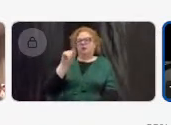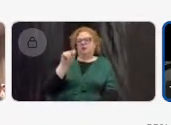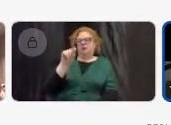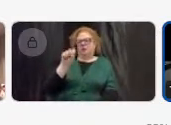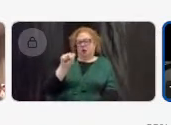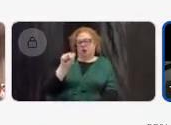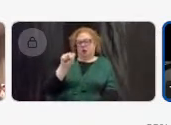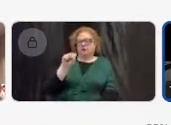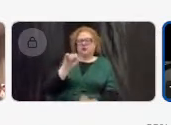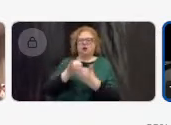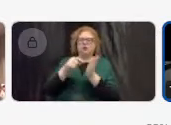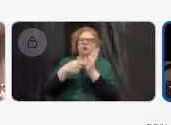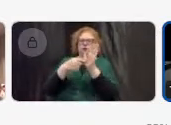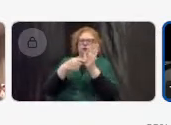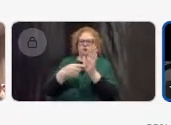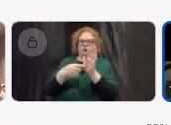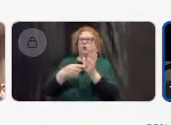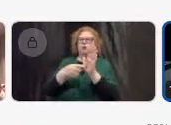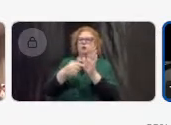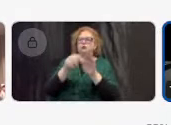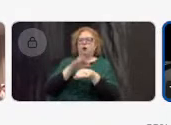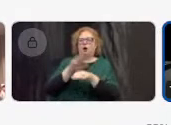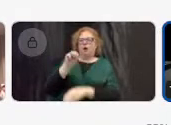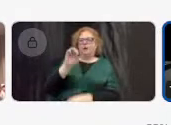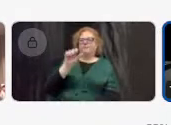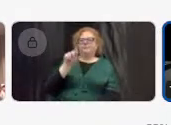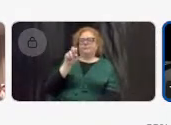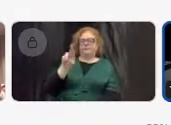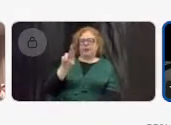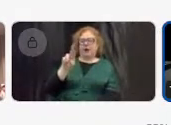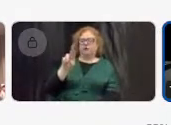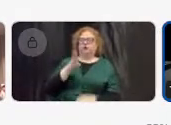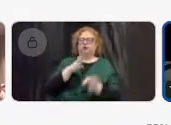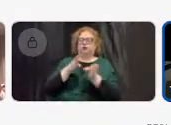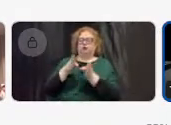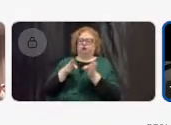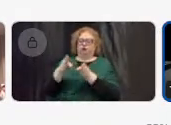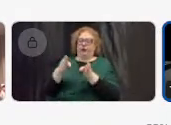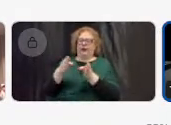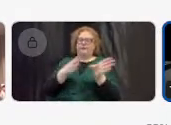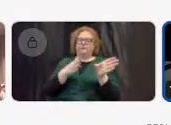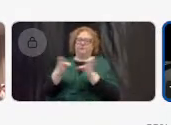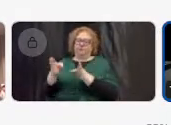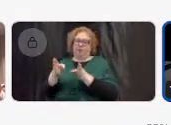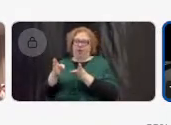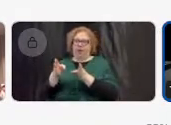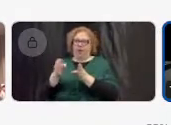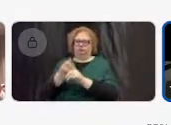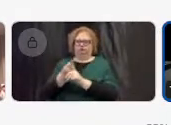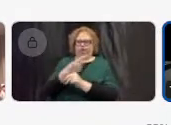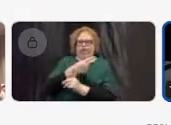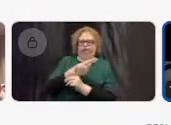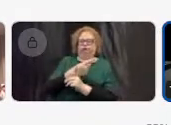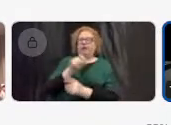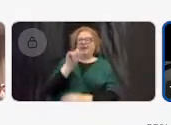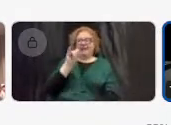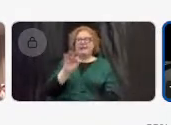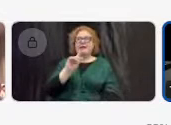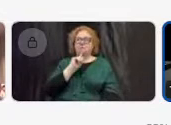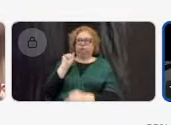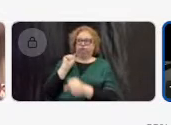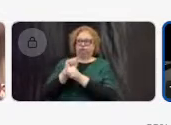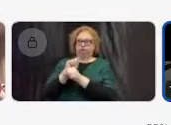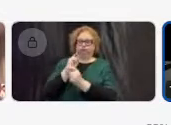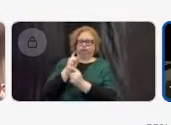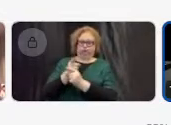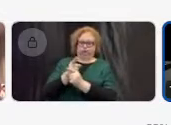be a street. So if that's accurate, if that is accurate, then